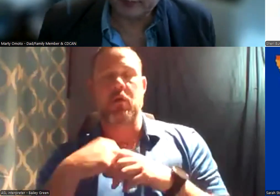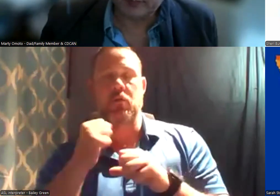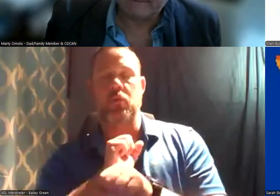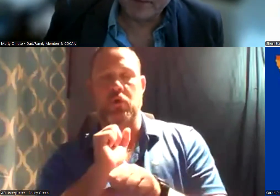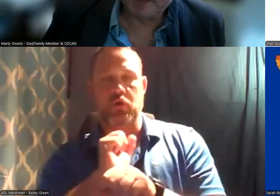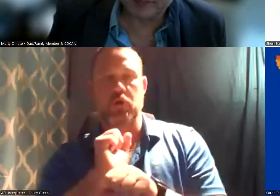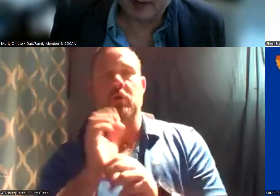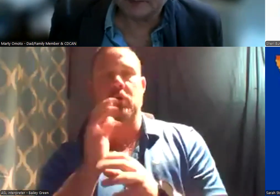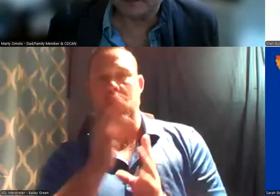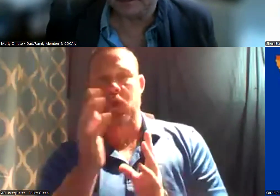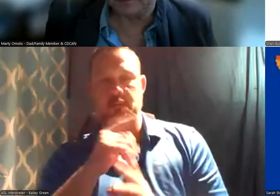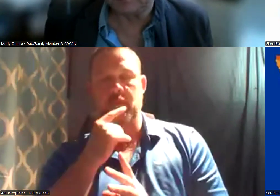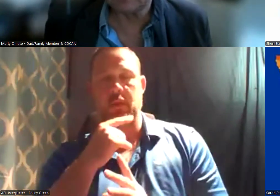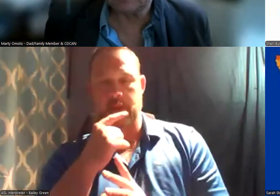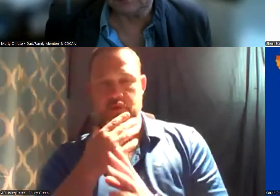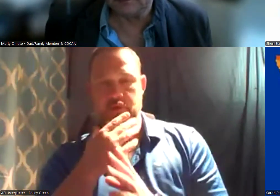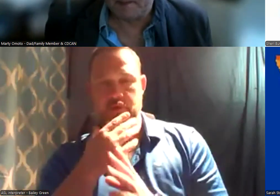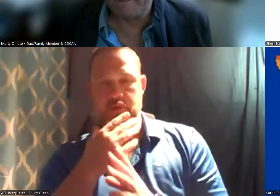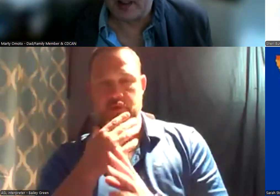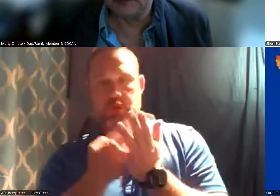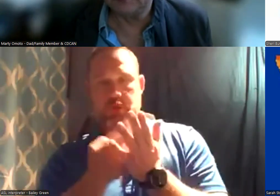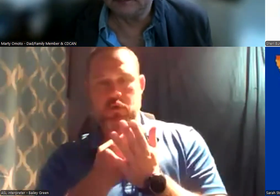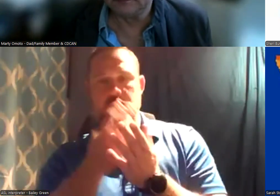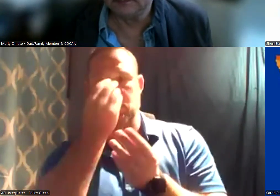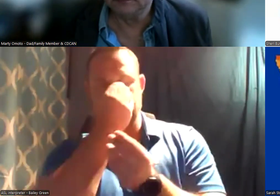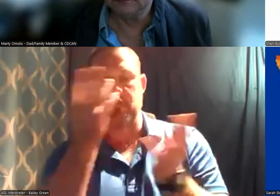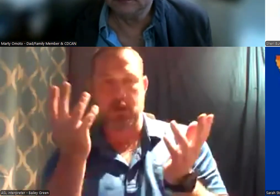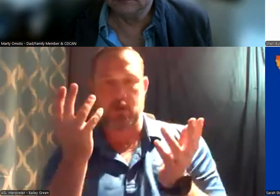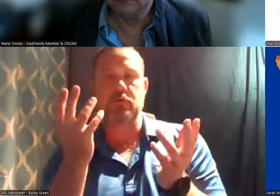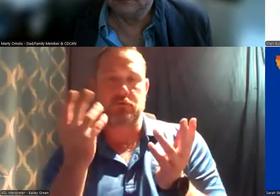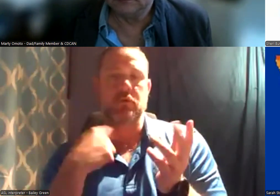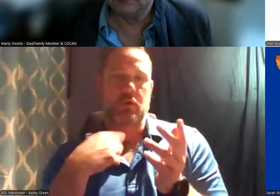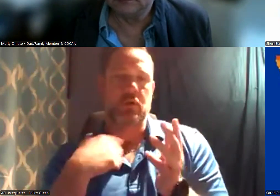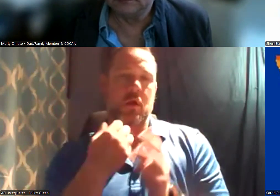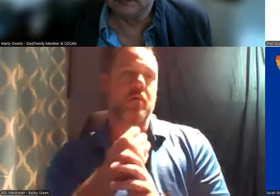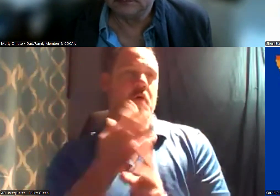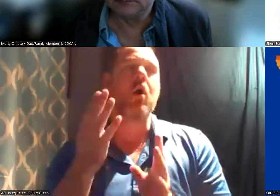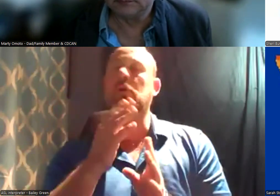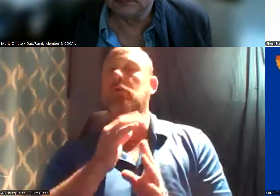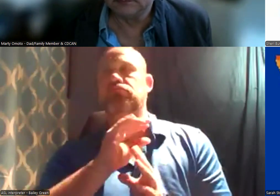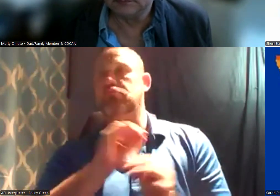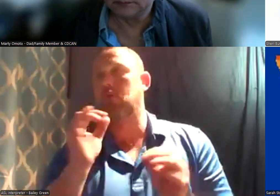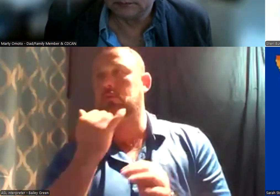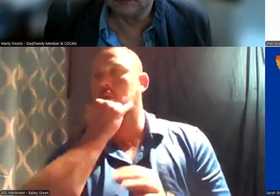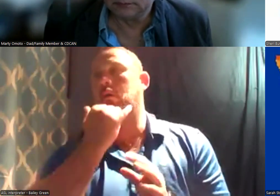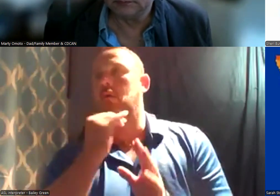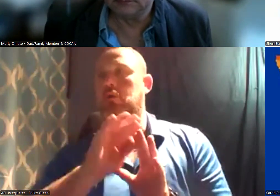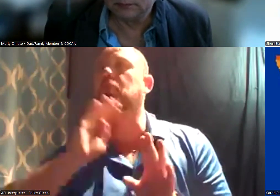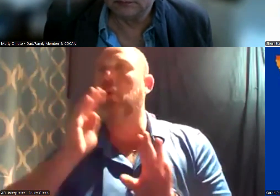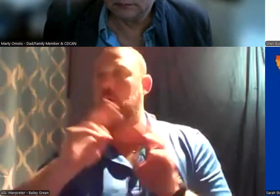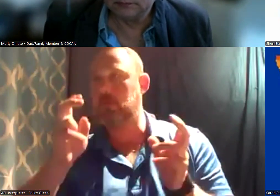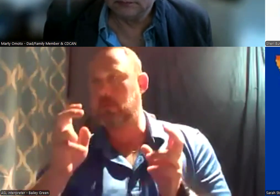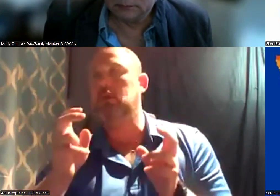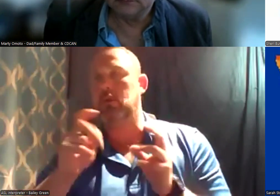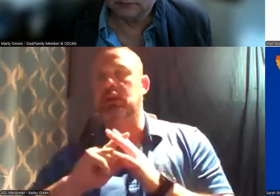the two populations, sharing resources and information, as well as our broader No Wrong Door initiative. And we have a state leadership